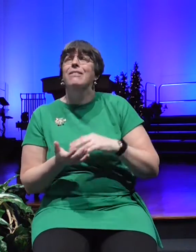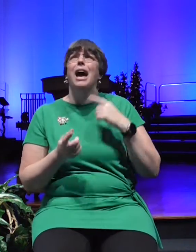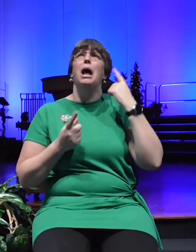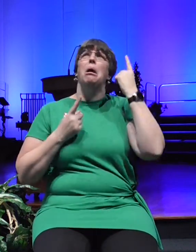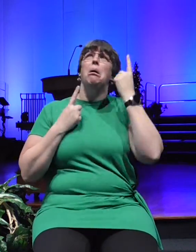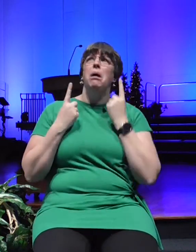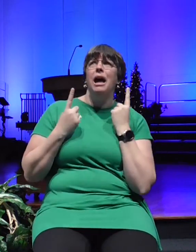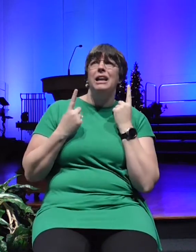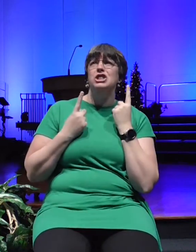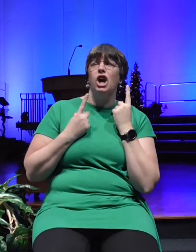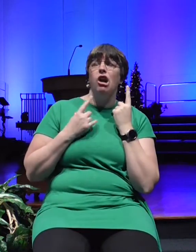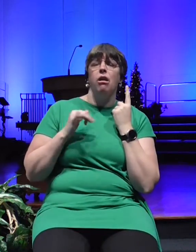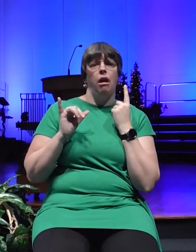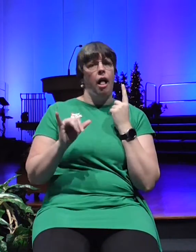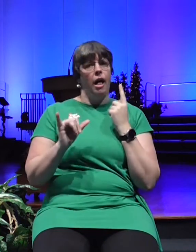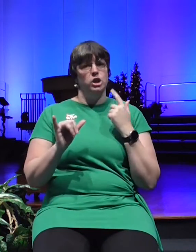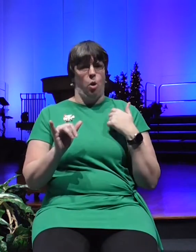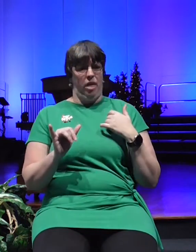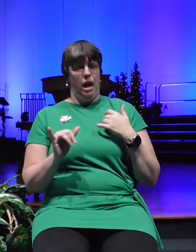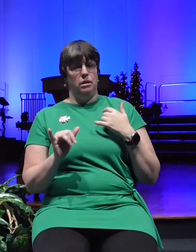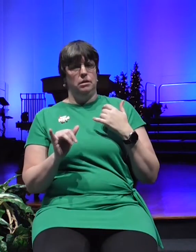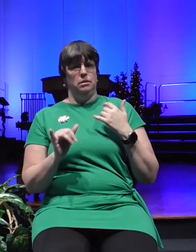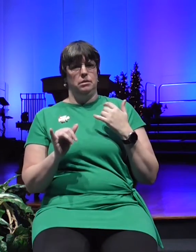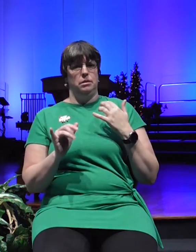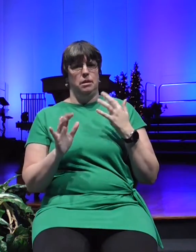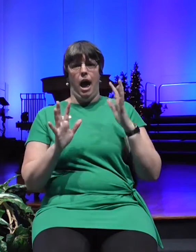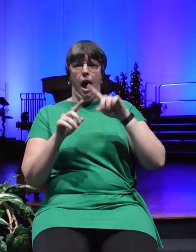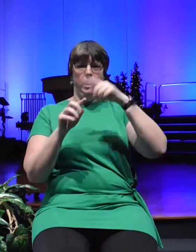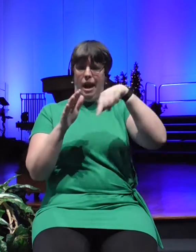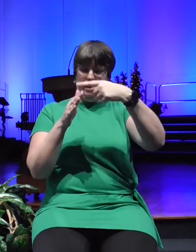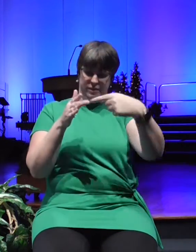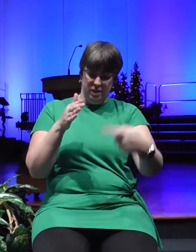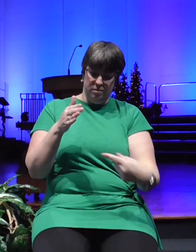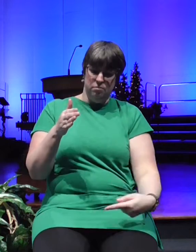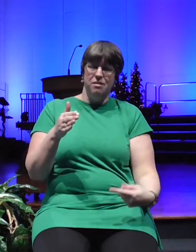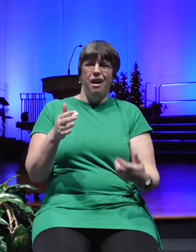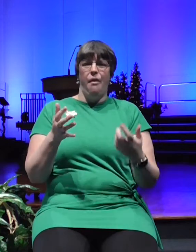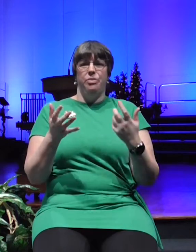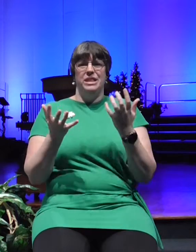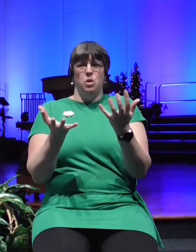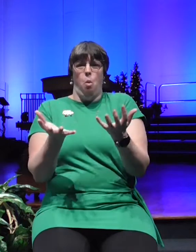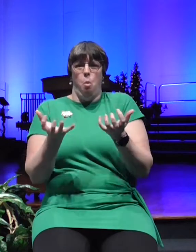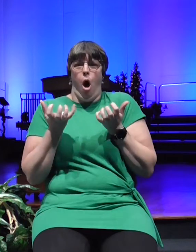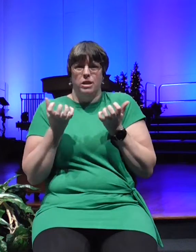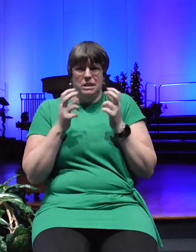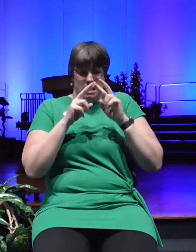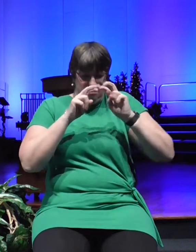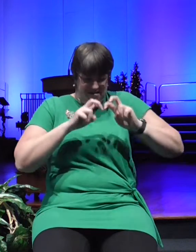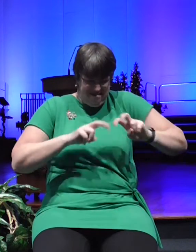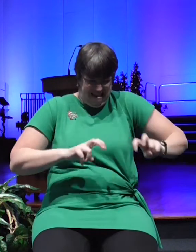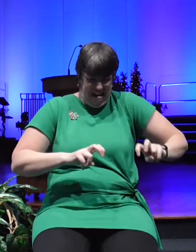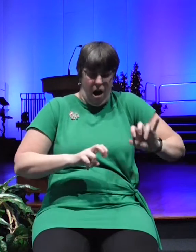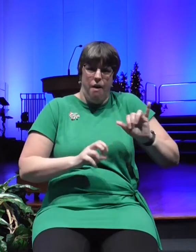And this takes me into a whole wanting of exploration of